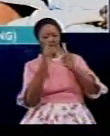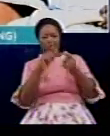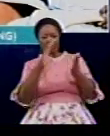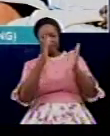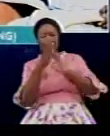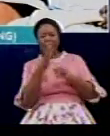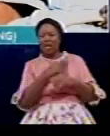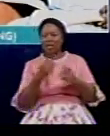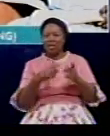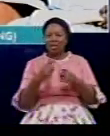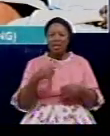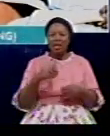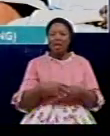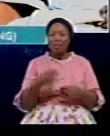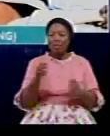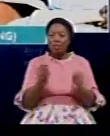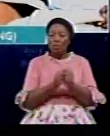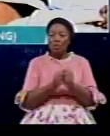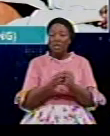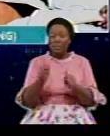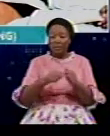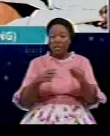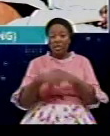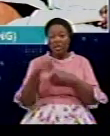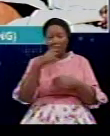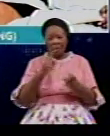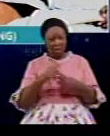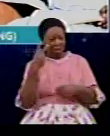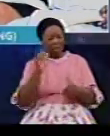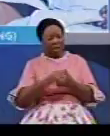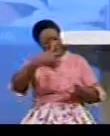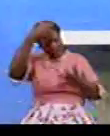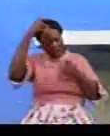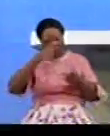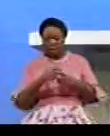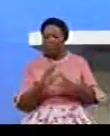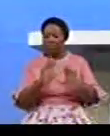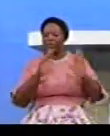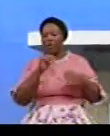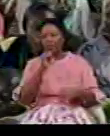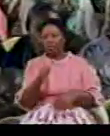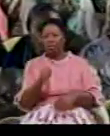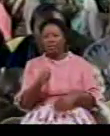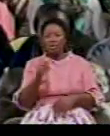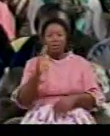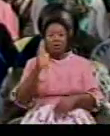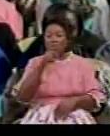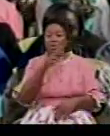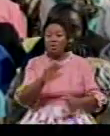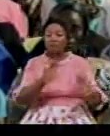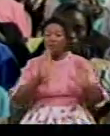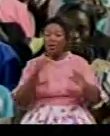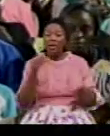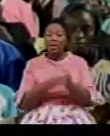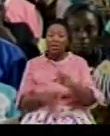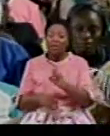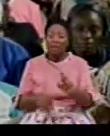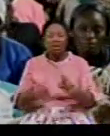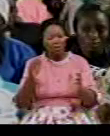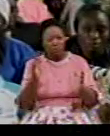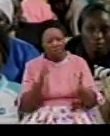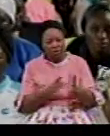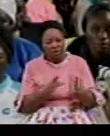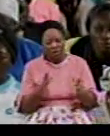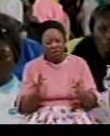see, you have to come. The prodigal son said, I will arise and I will go to my